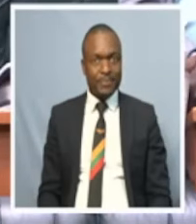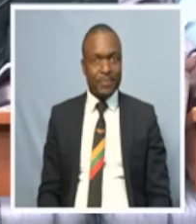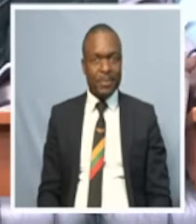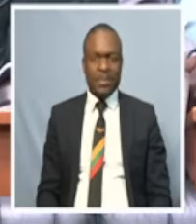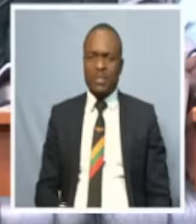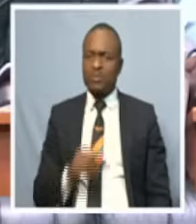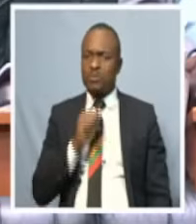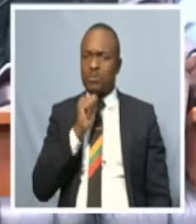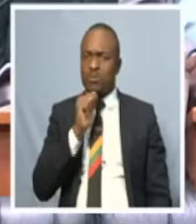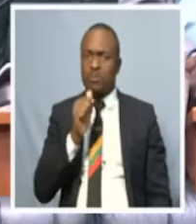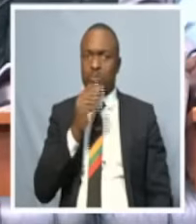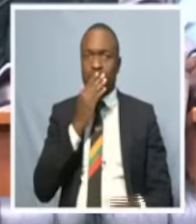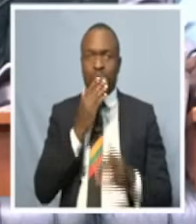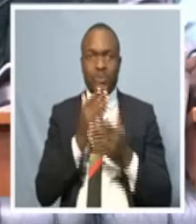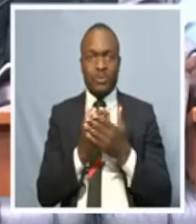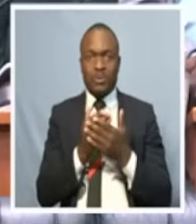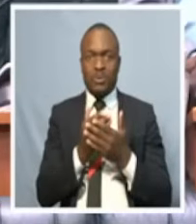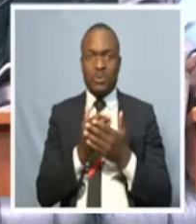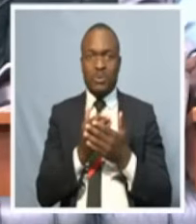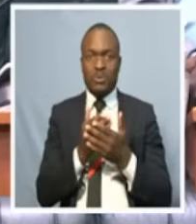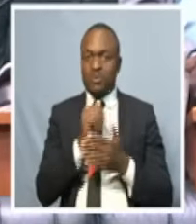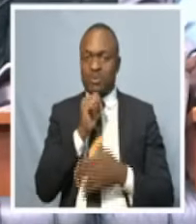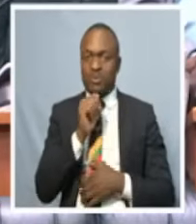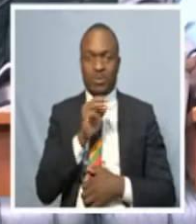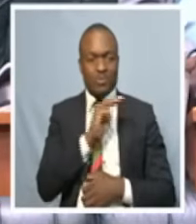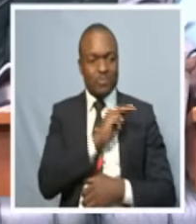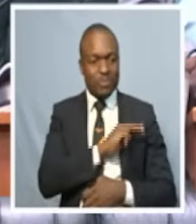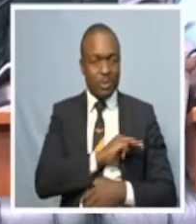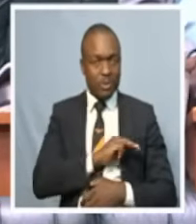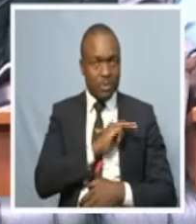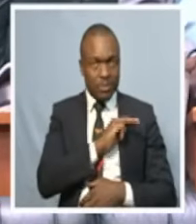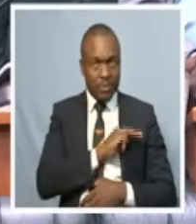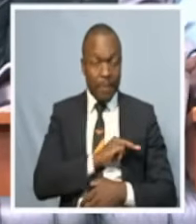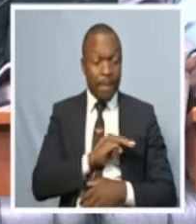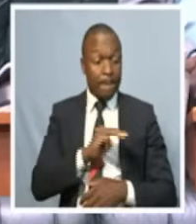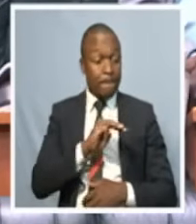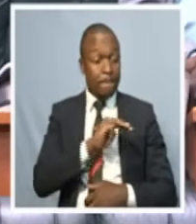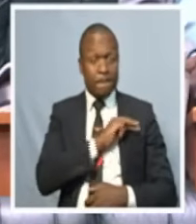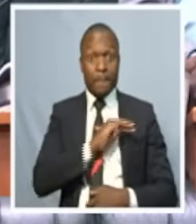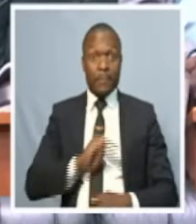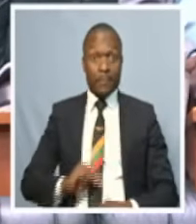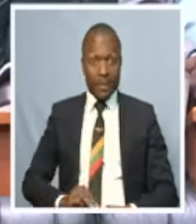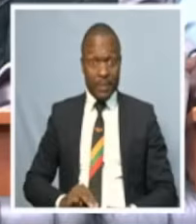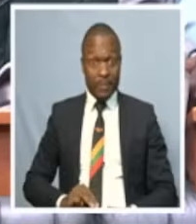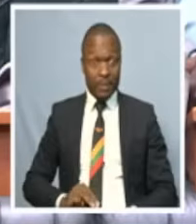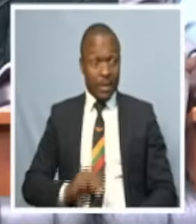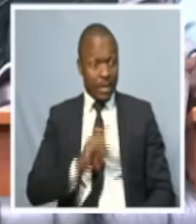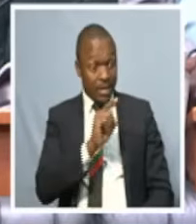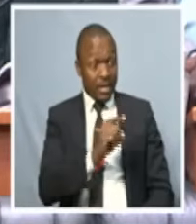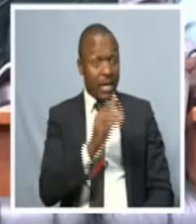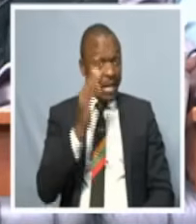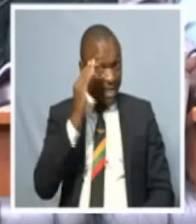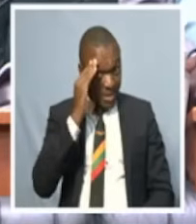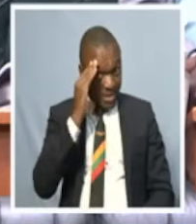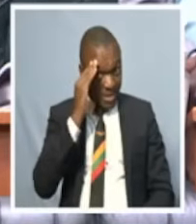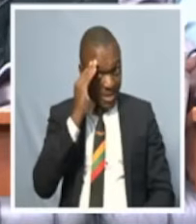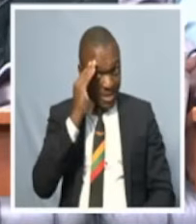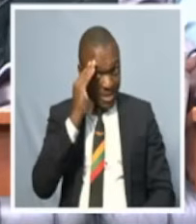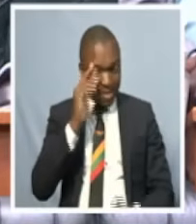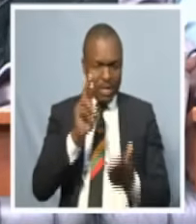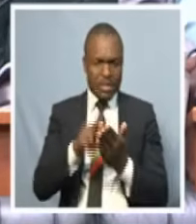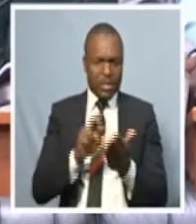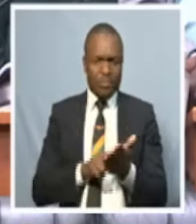it's immoral, Madam Speaker. The Honorable Member, Madam Speaker, knows that those reports are